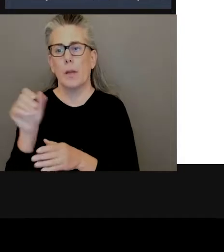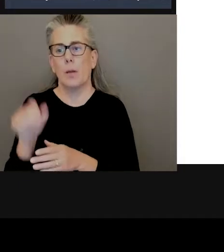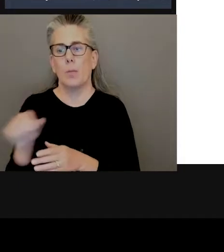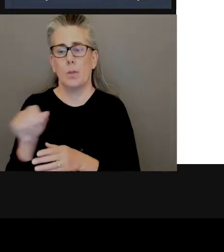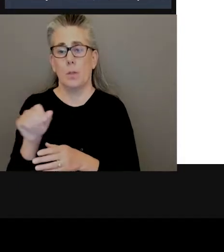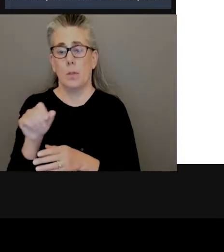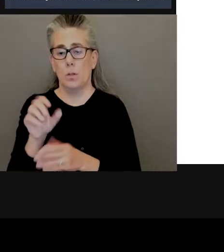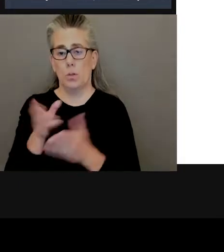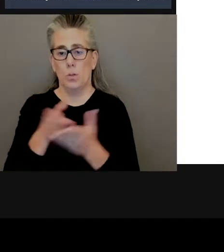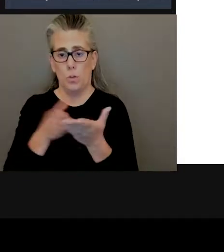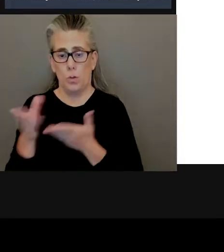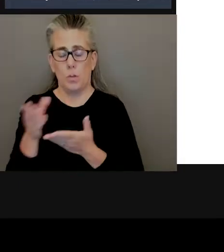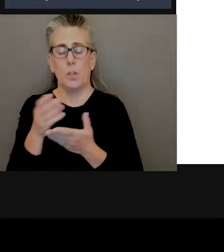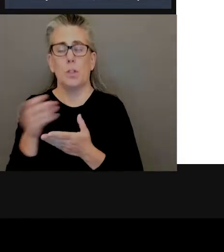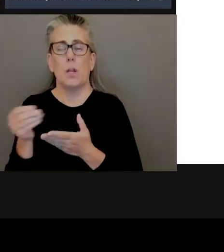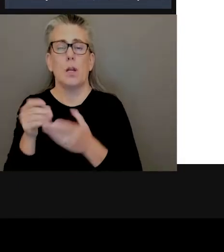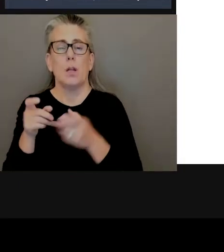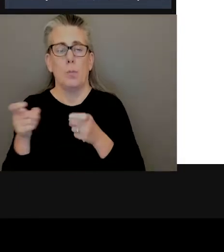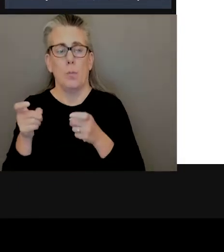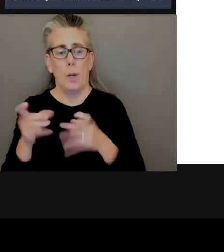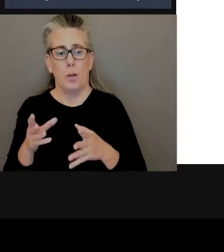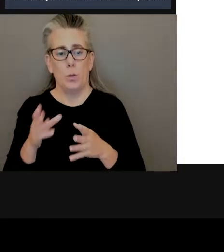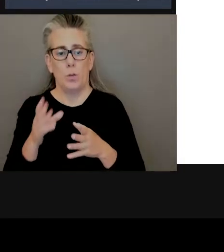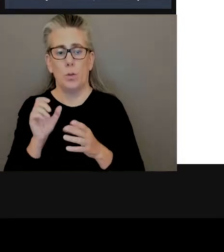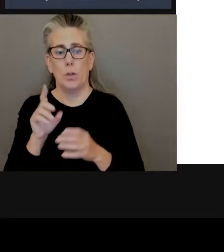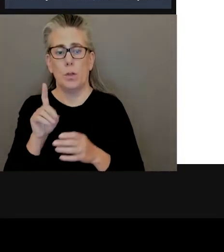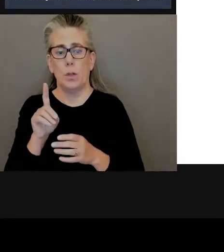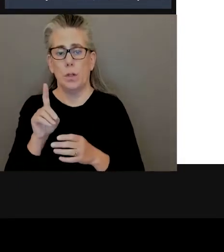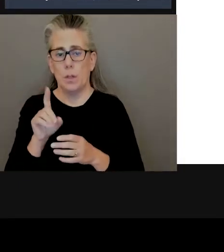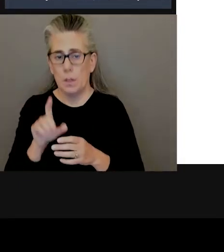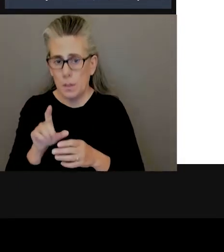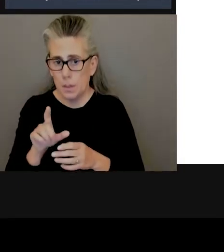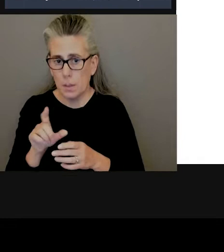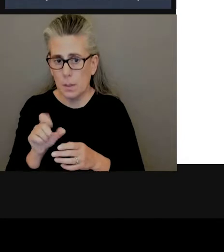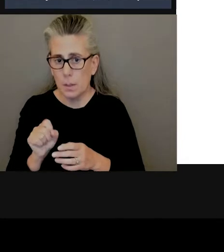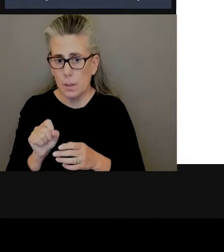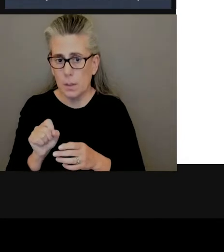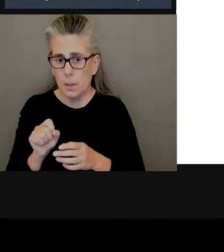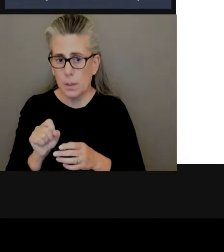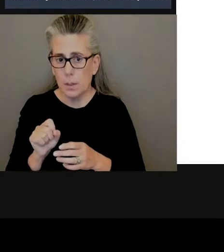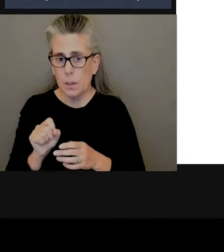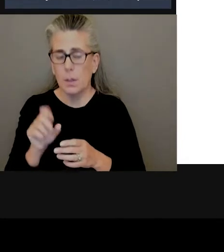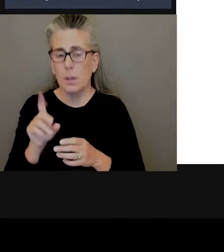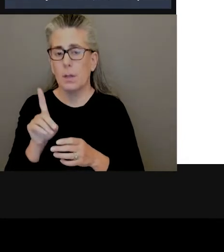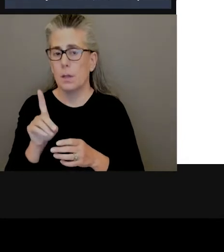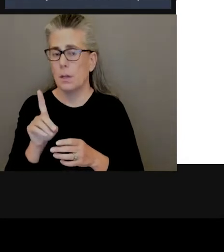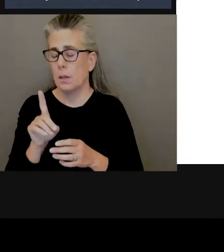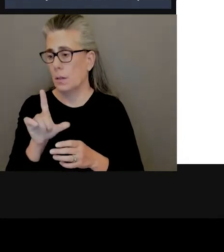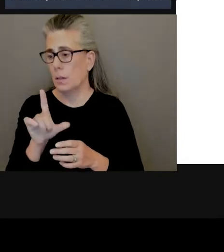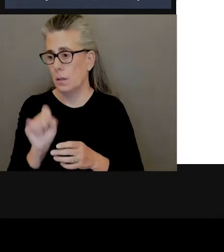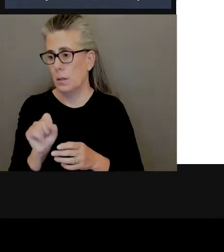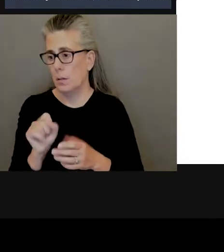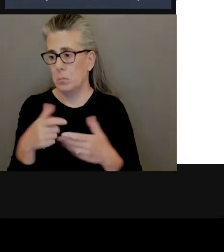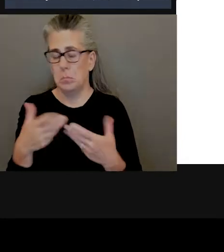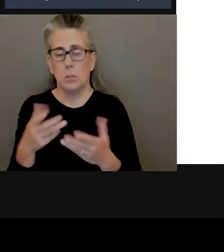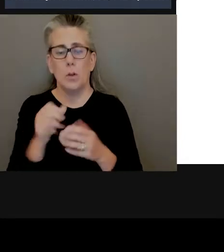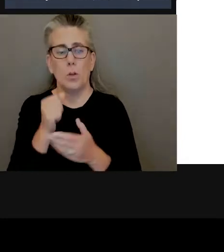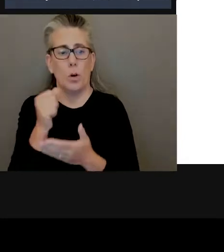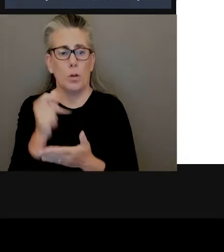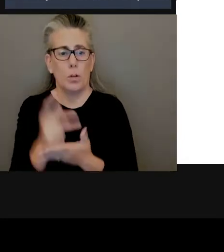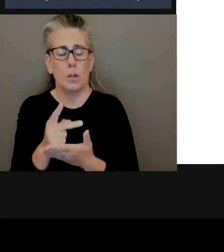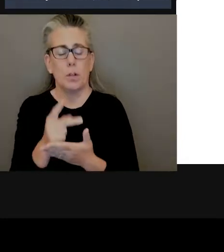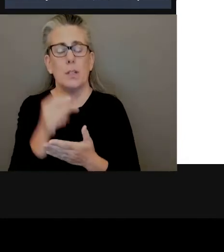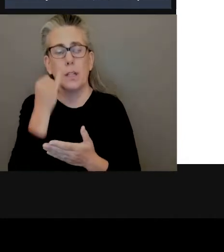Manager. And these TLS certificates enables it to do TLS authentication. Now, if the cookie is not present, the